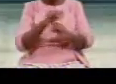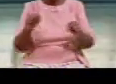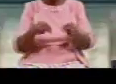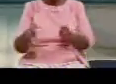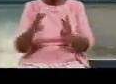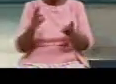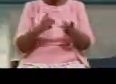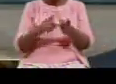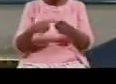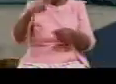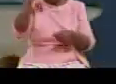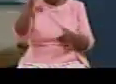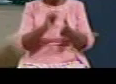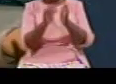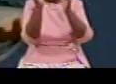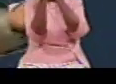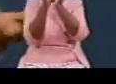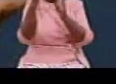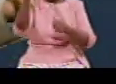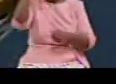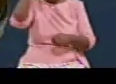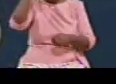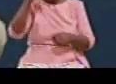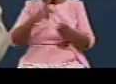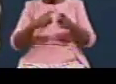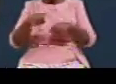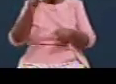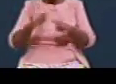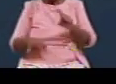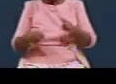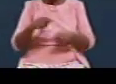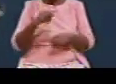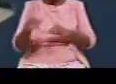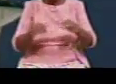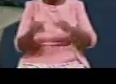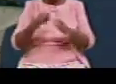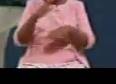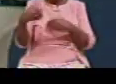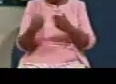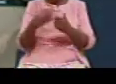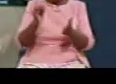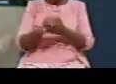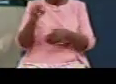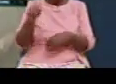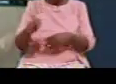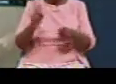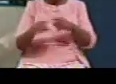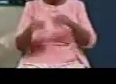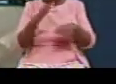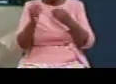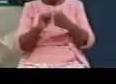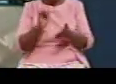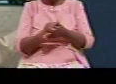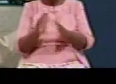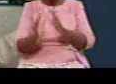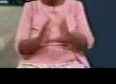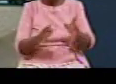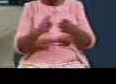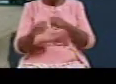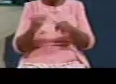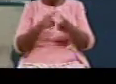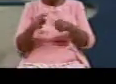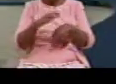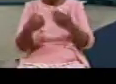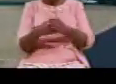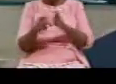that captivity of Satan, they cannot do all the things they envisioned to do, all the places they wanted to